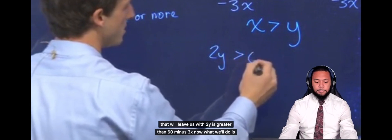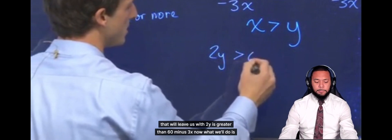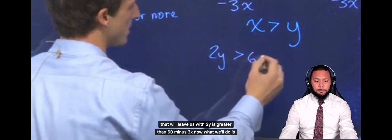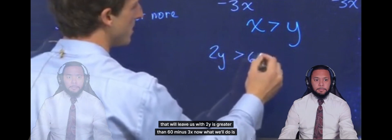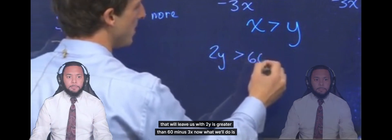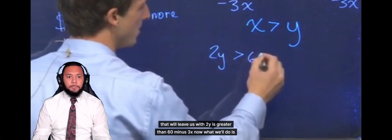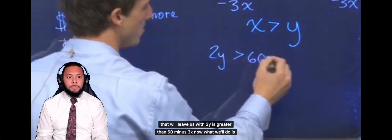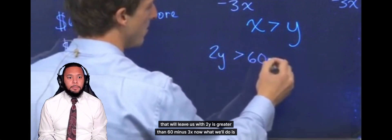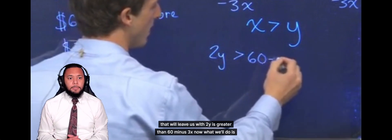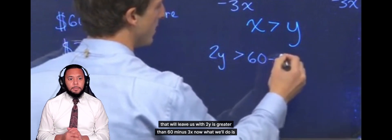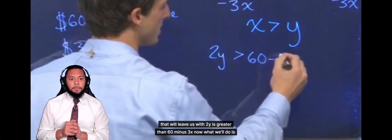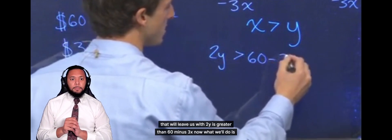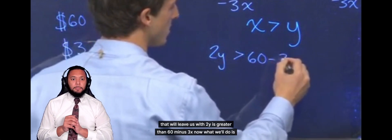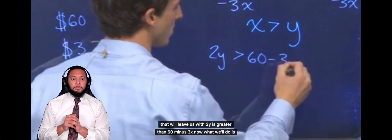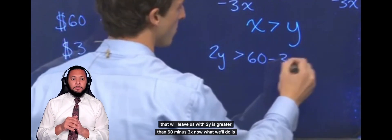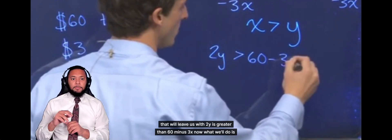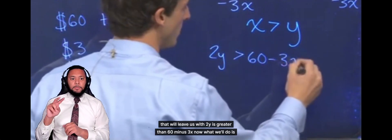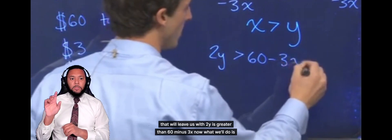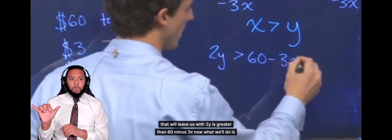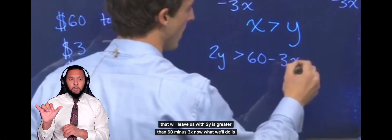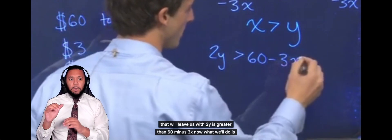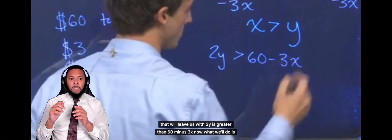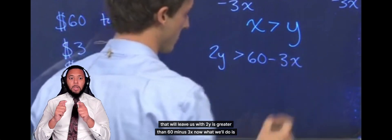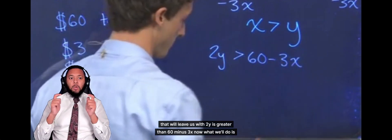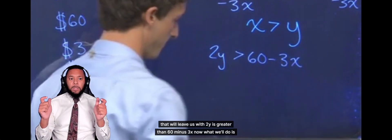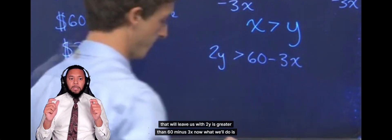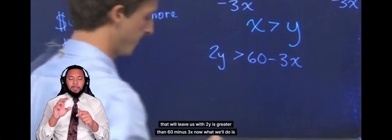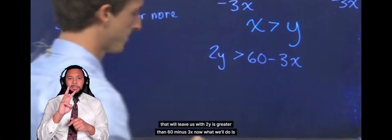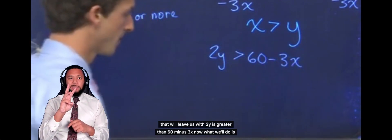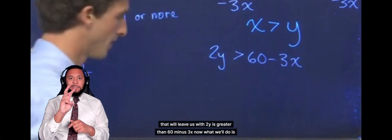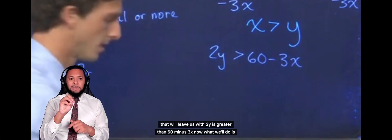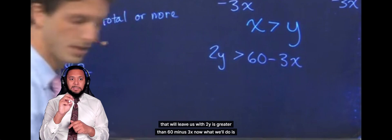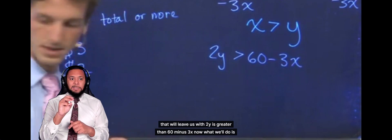than 60 minus 3x.